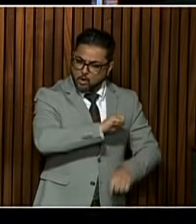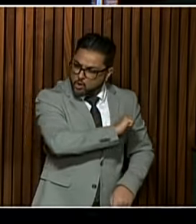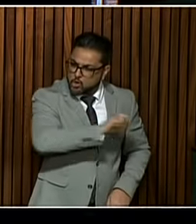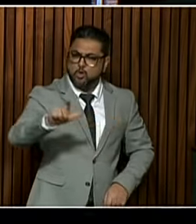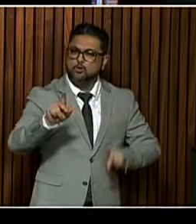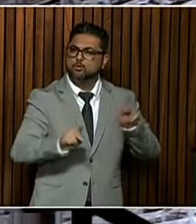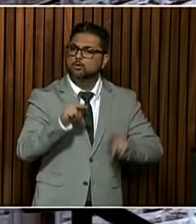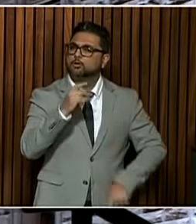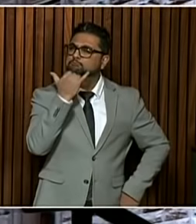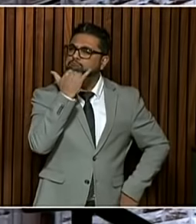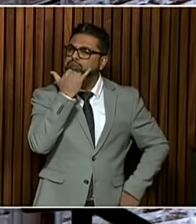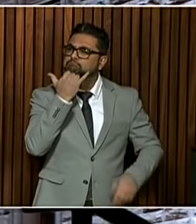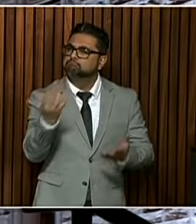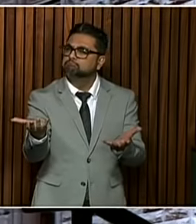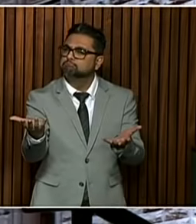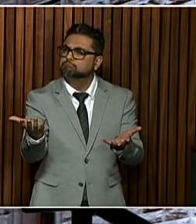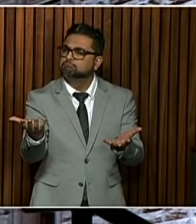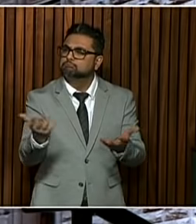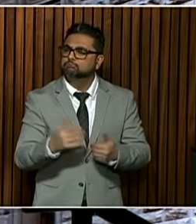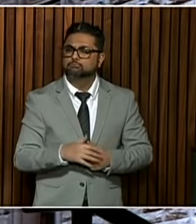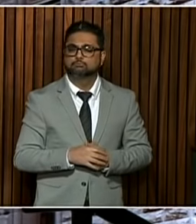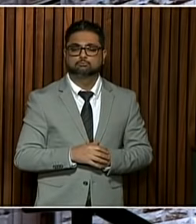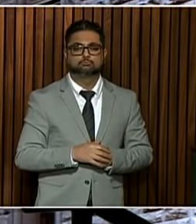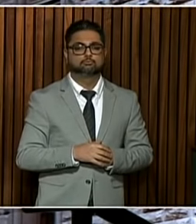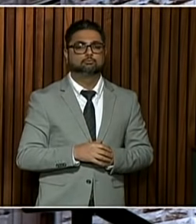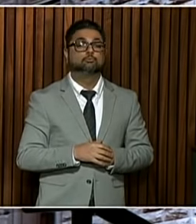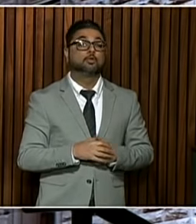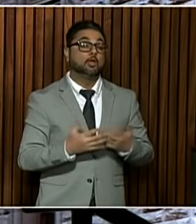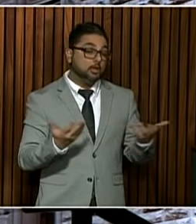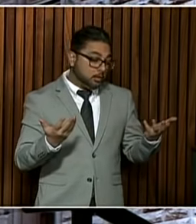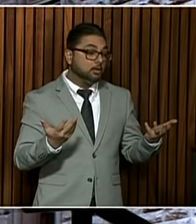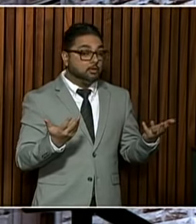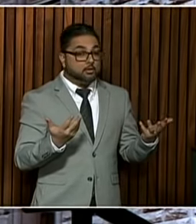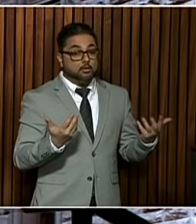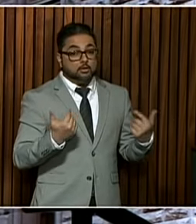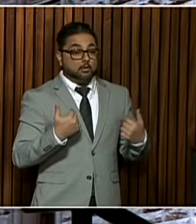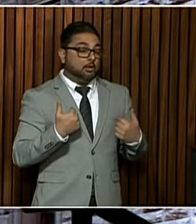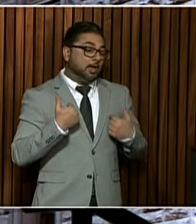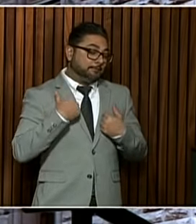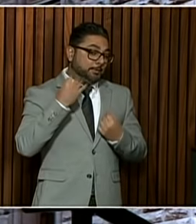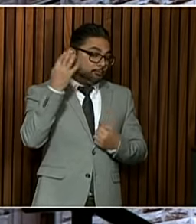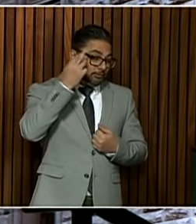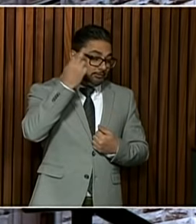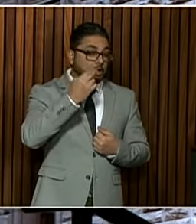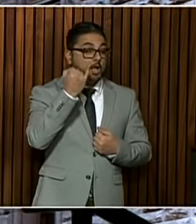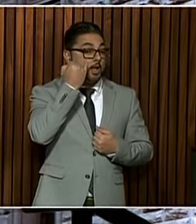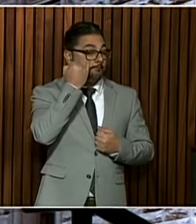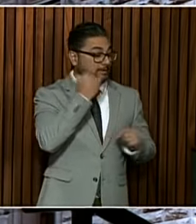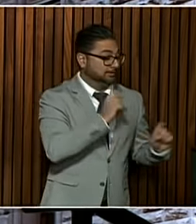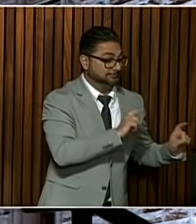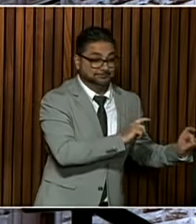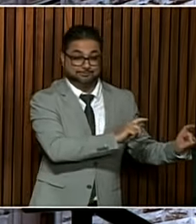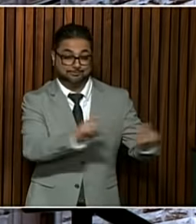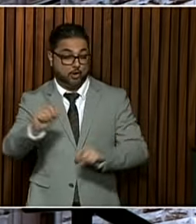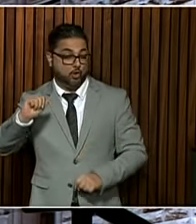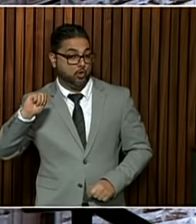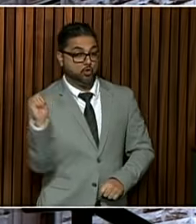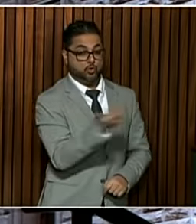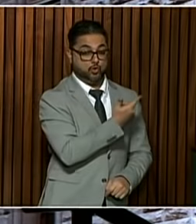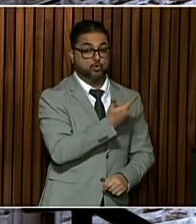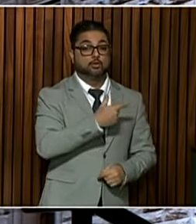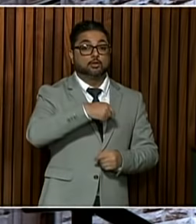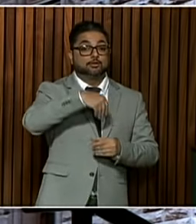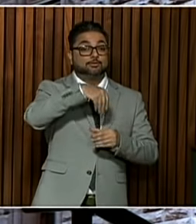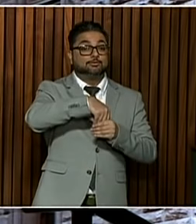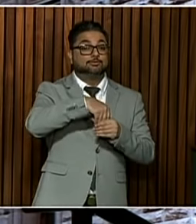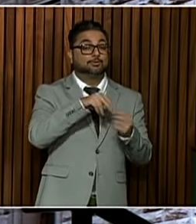it? 2 or 3 reasons. One is that if you went and tested everyone in all the nursing homes all the time, we wouldn't make much progress on our